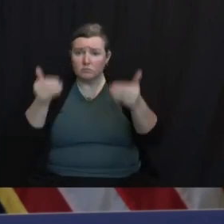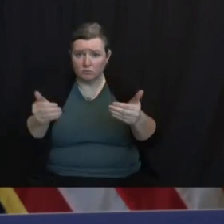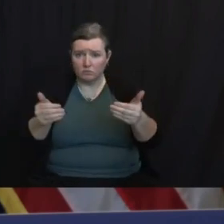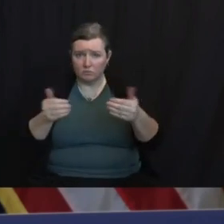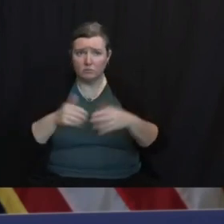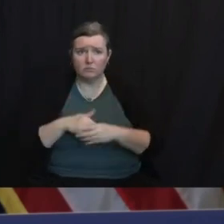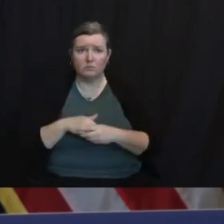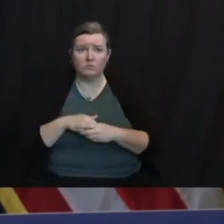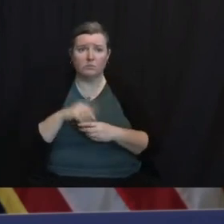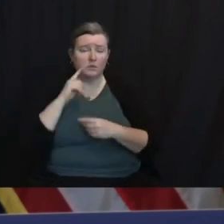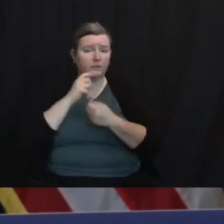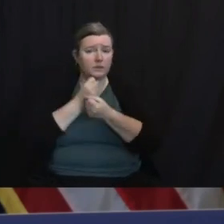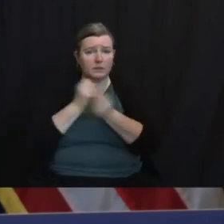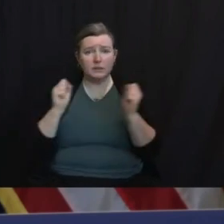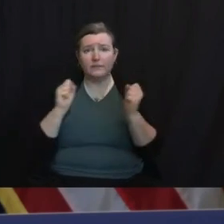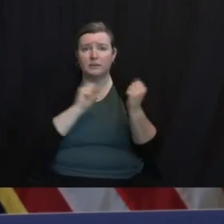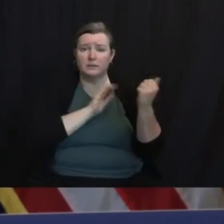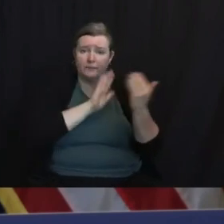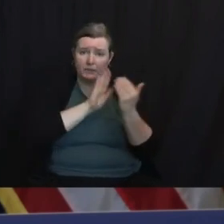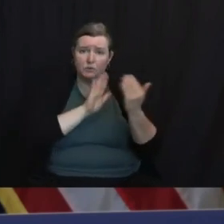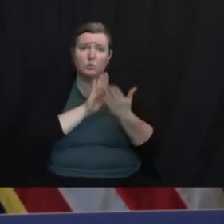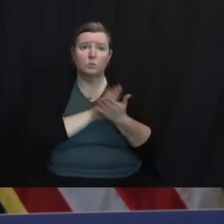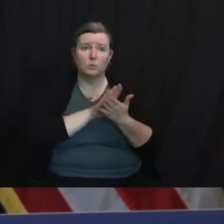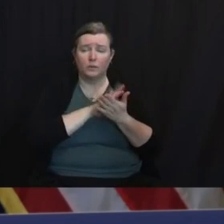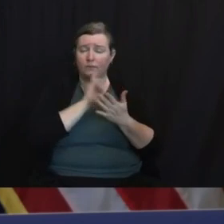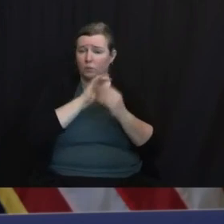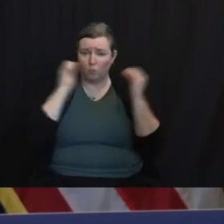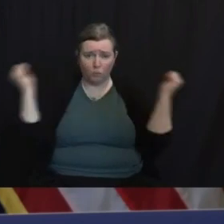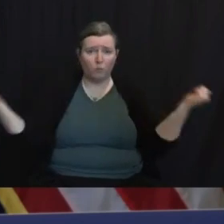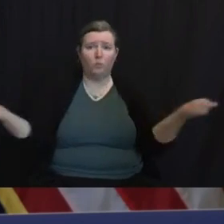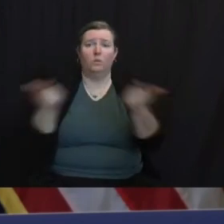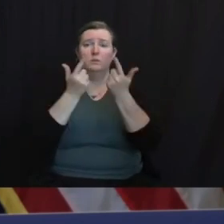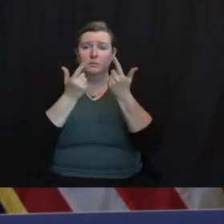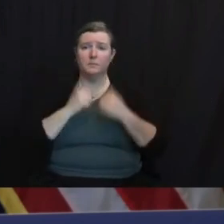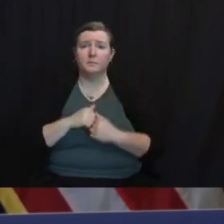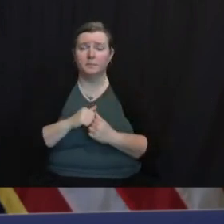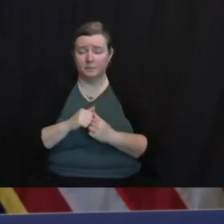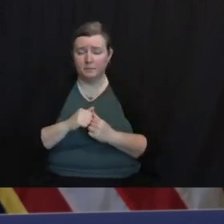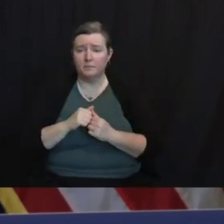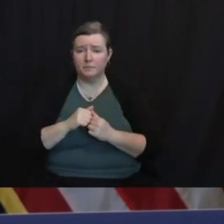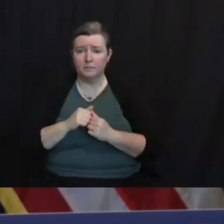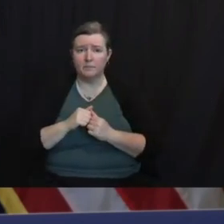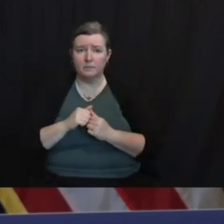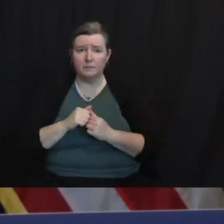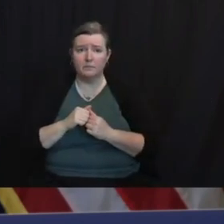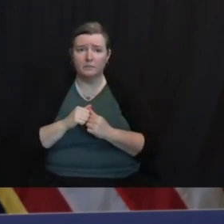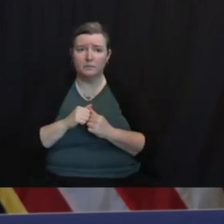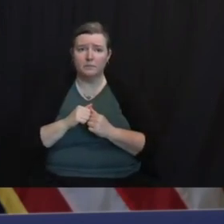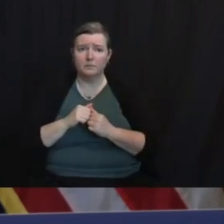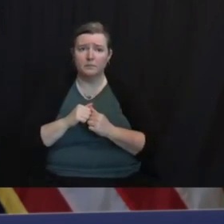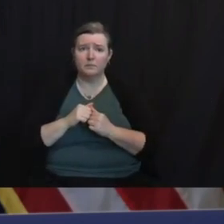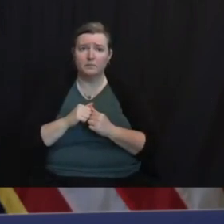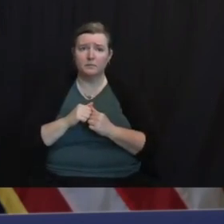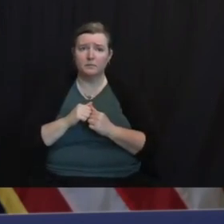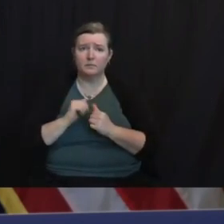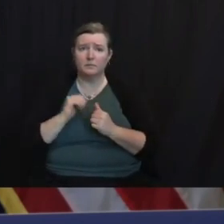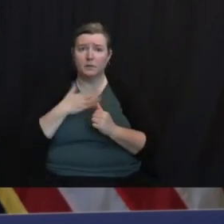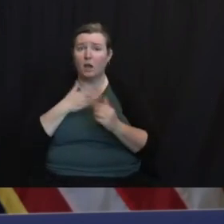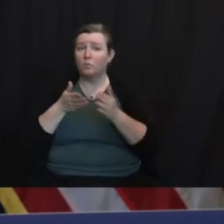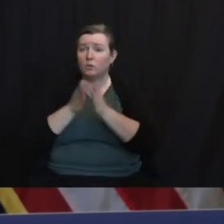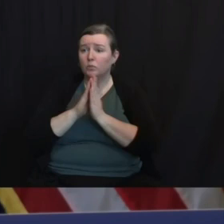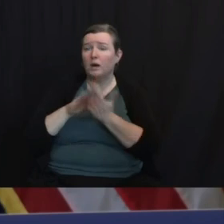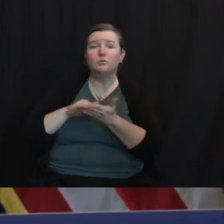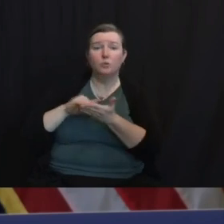in-person schooling for all students. If our request for a waiver of federal standardized